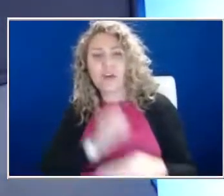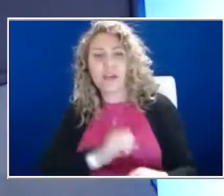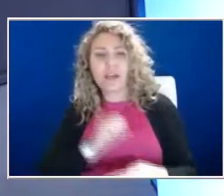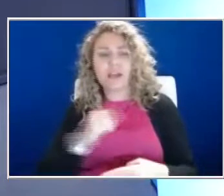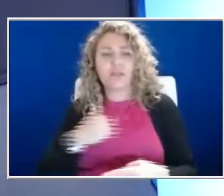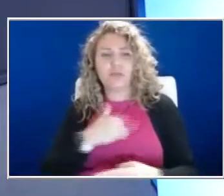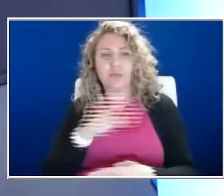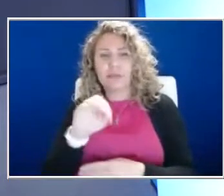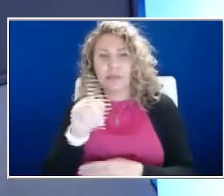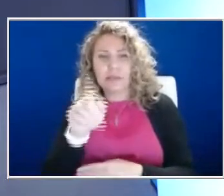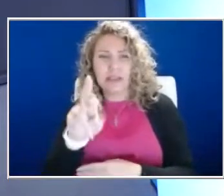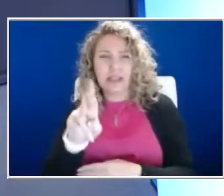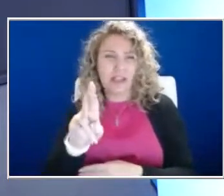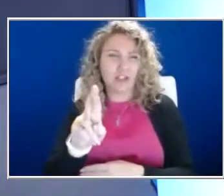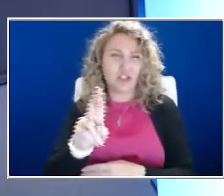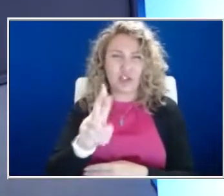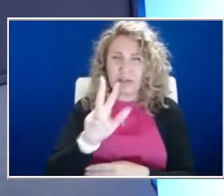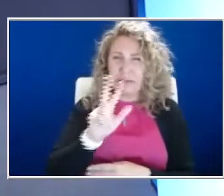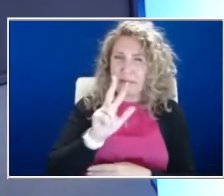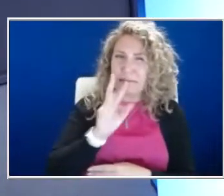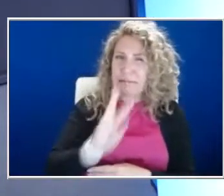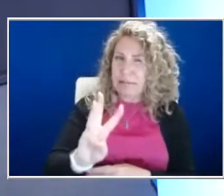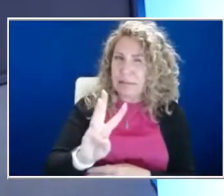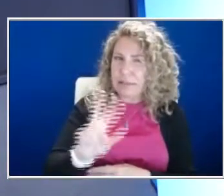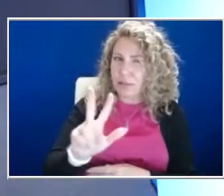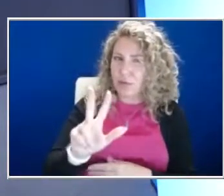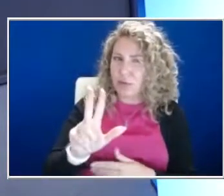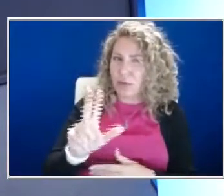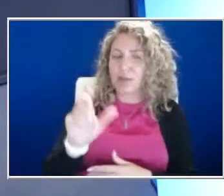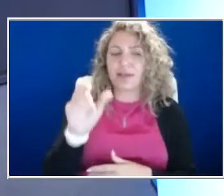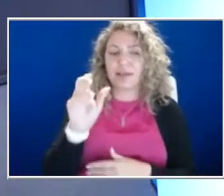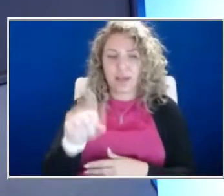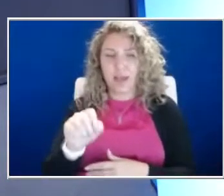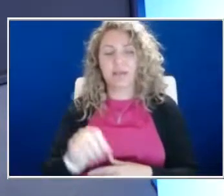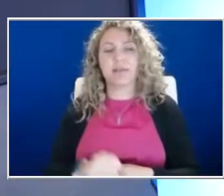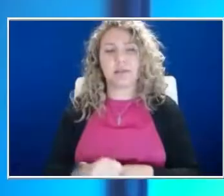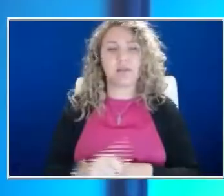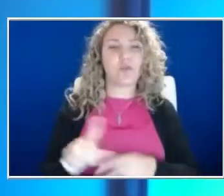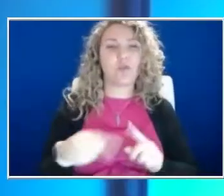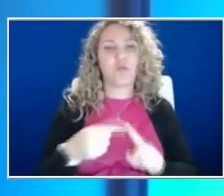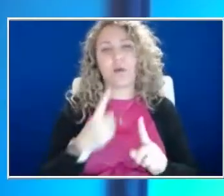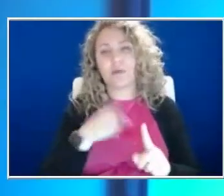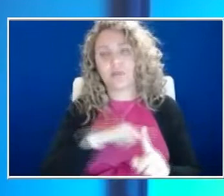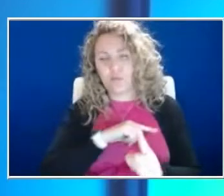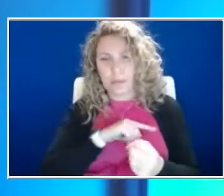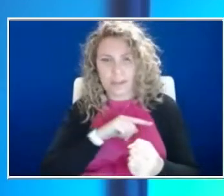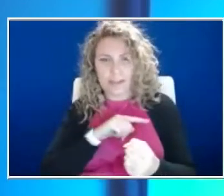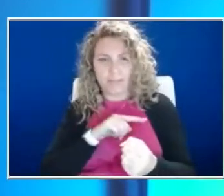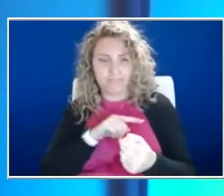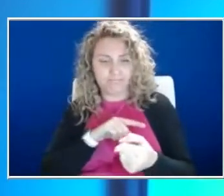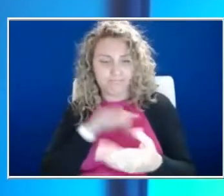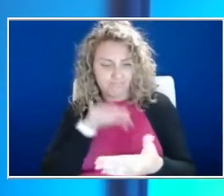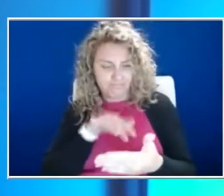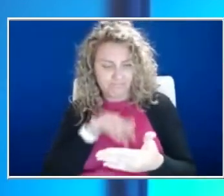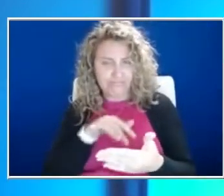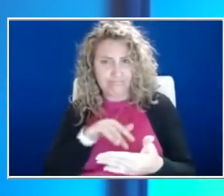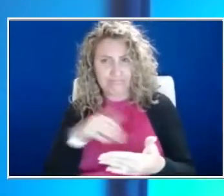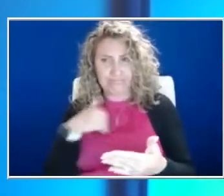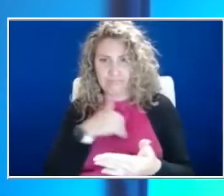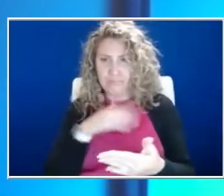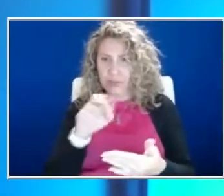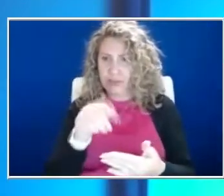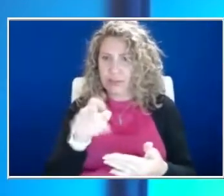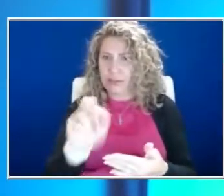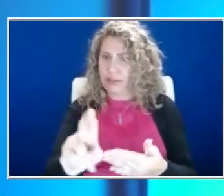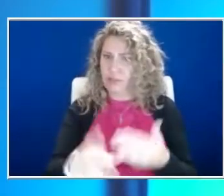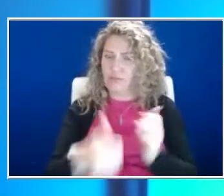that accurate? Yes. When we look at breast cancer, the most common time of onset is in